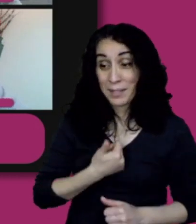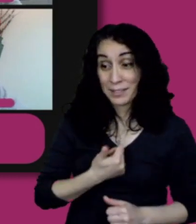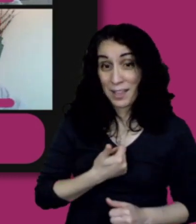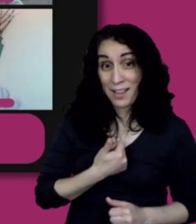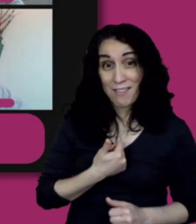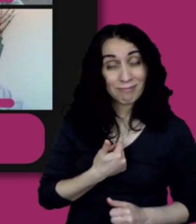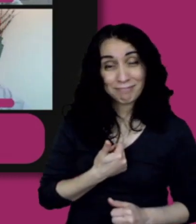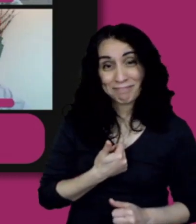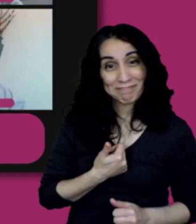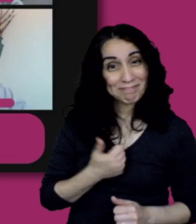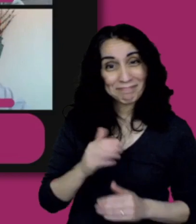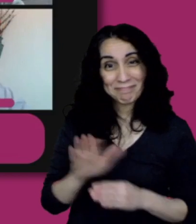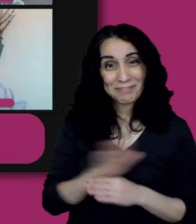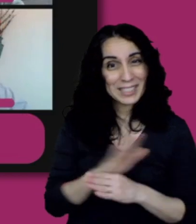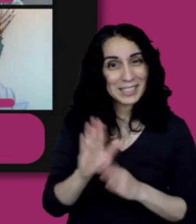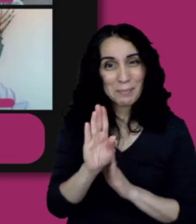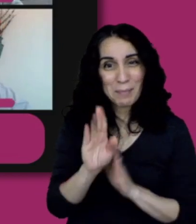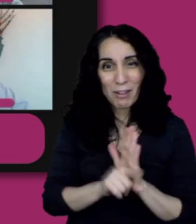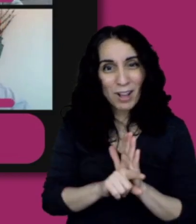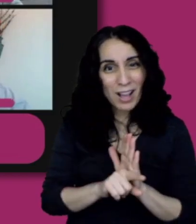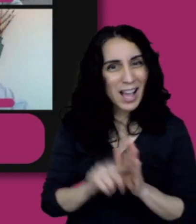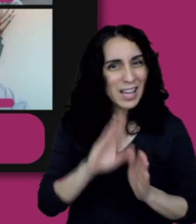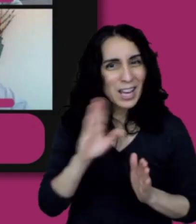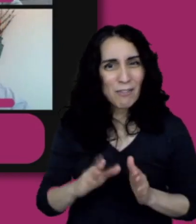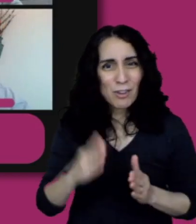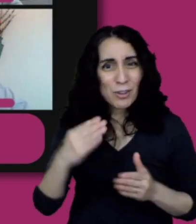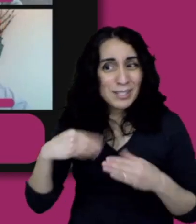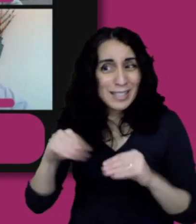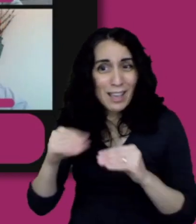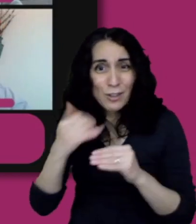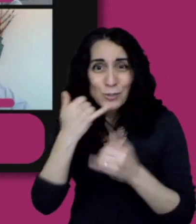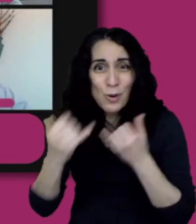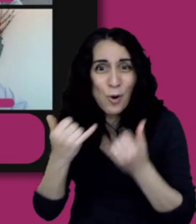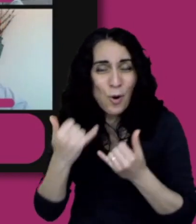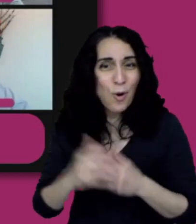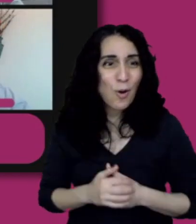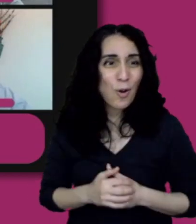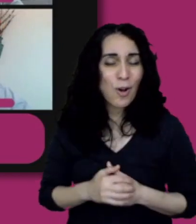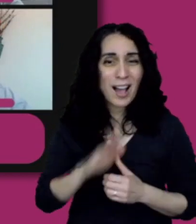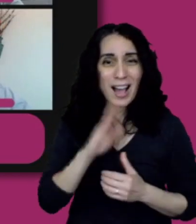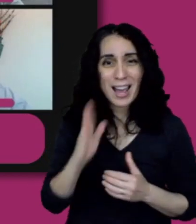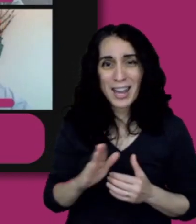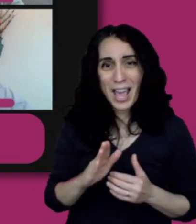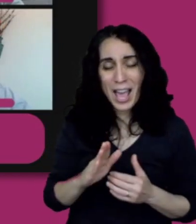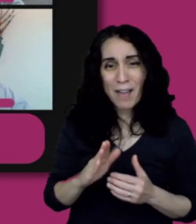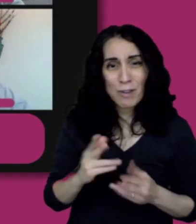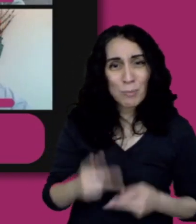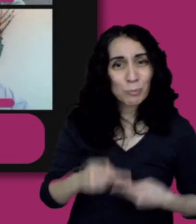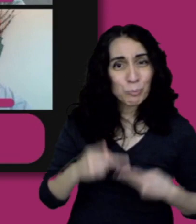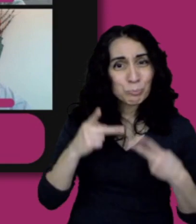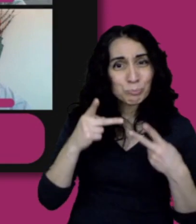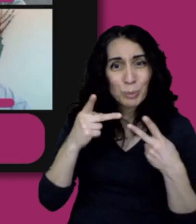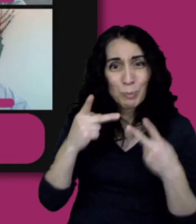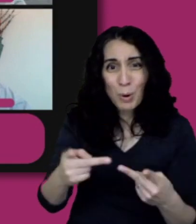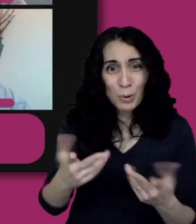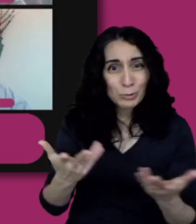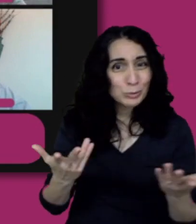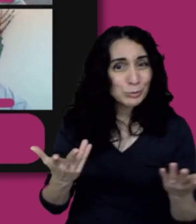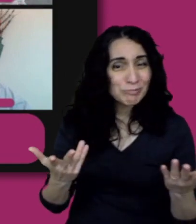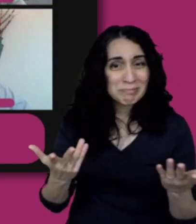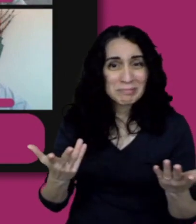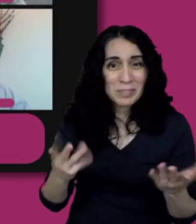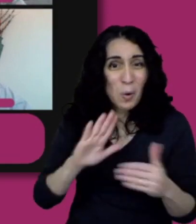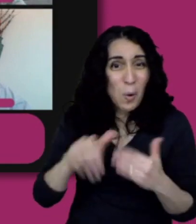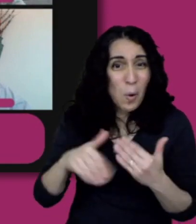from a business background. I had never made a sales call. I had never presented, a